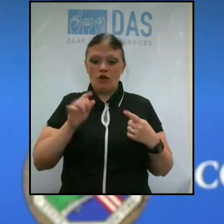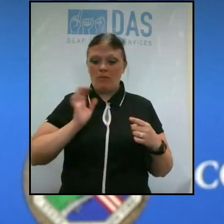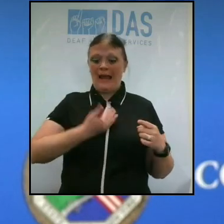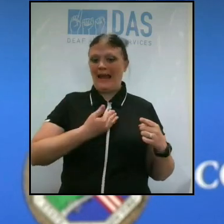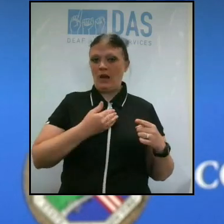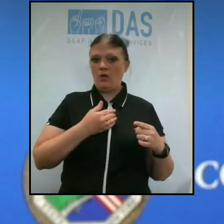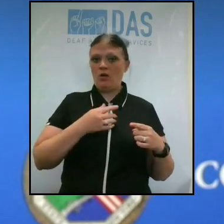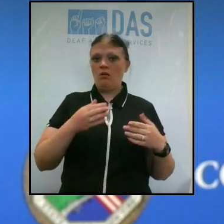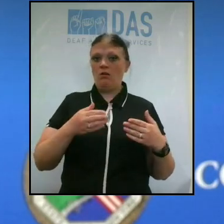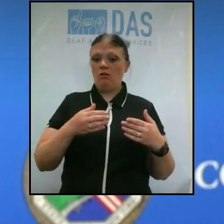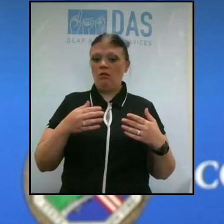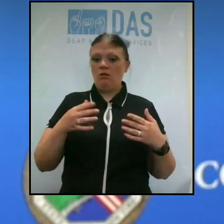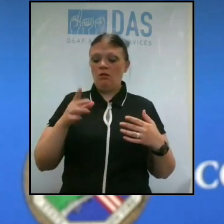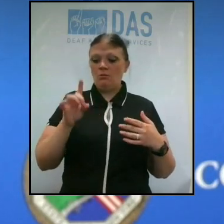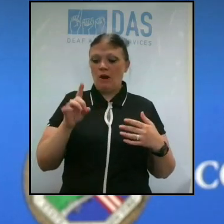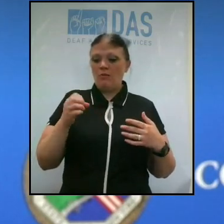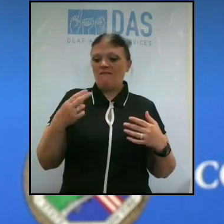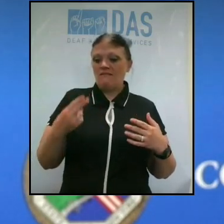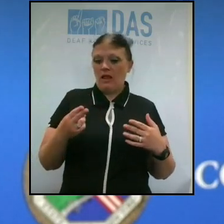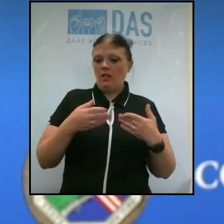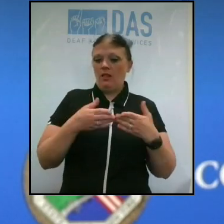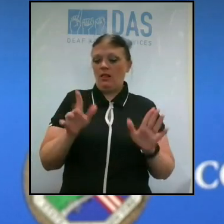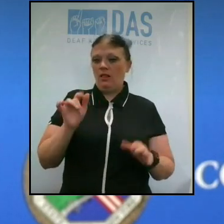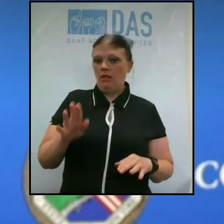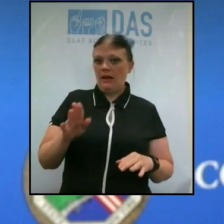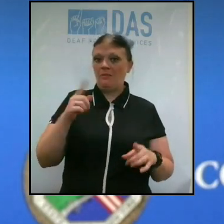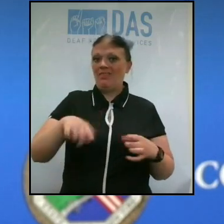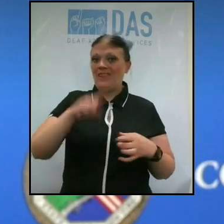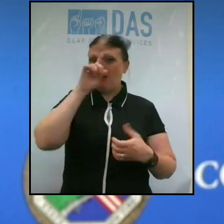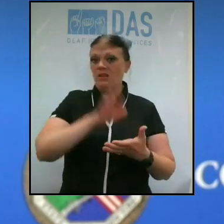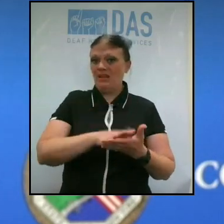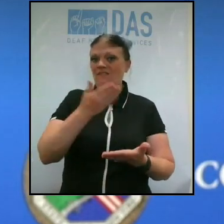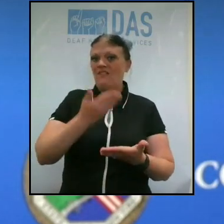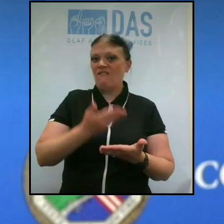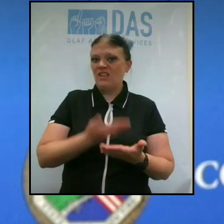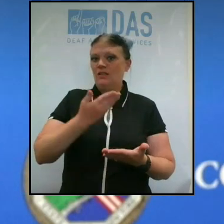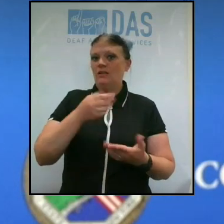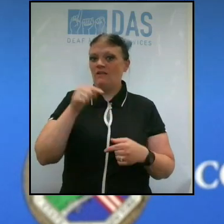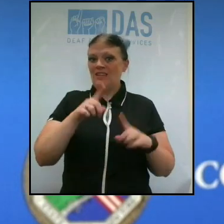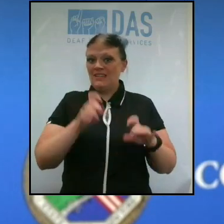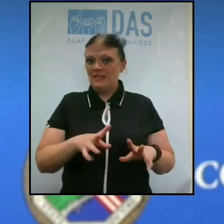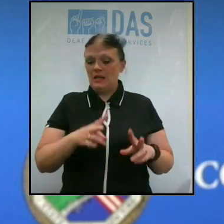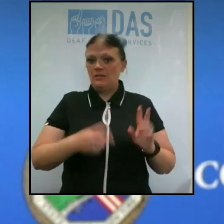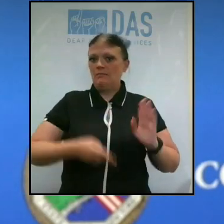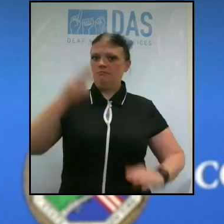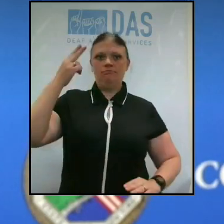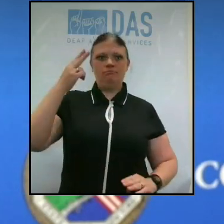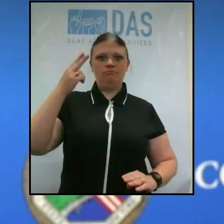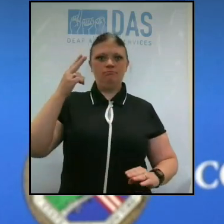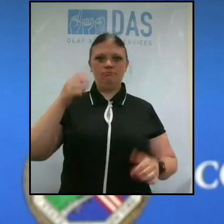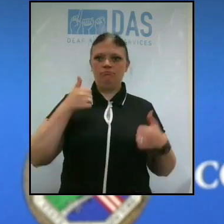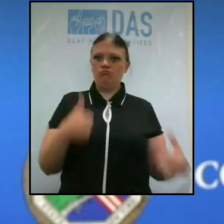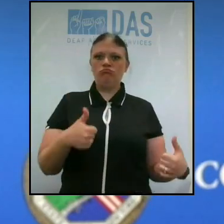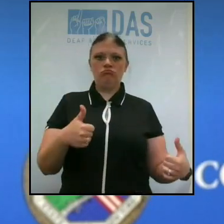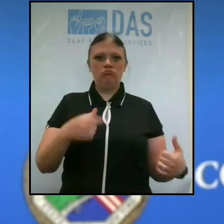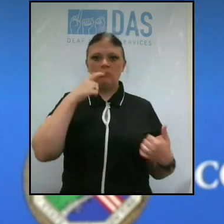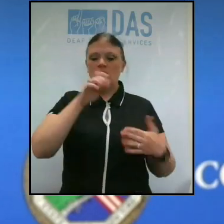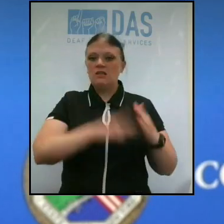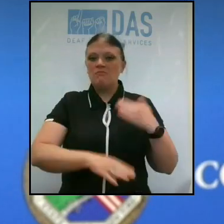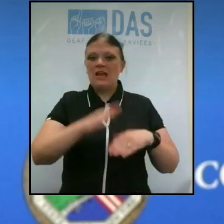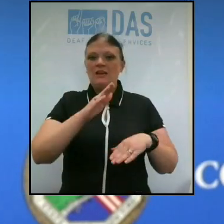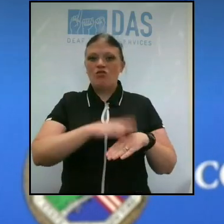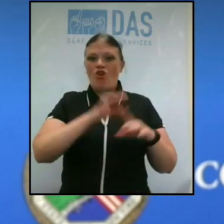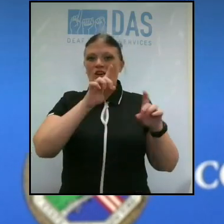health lab tests is that they believe the validity of this test is very, very high because it's based off